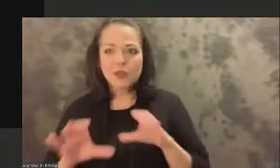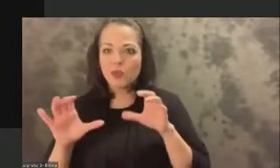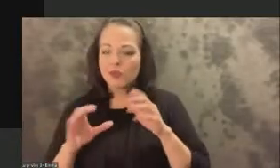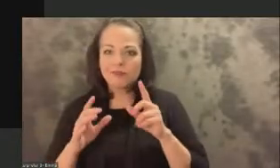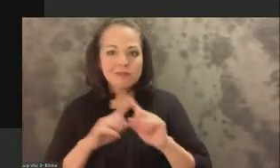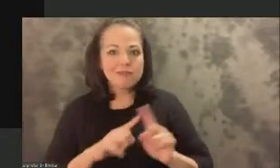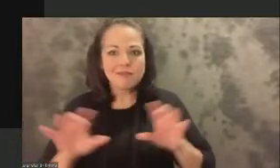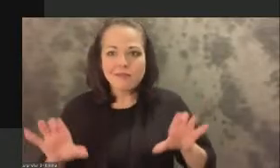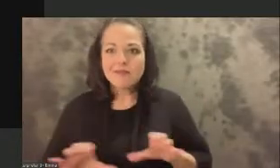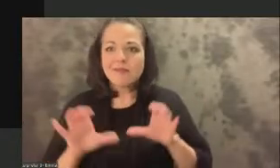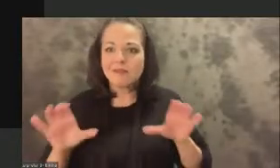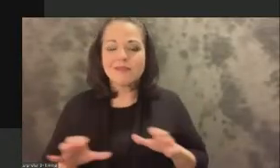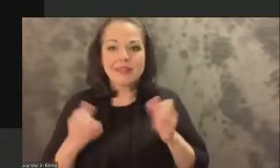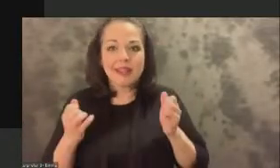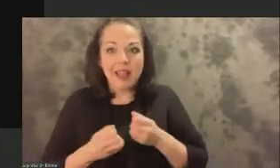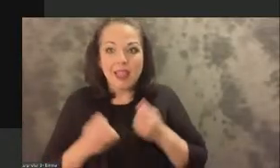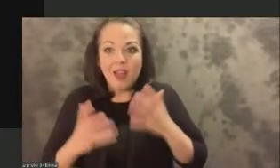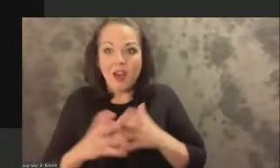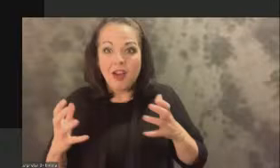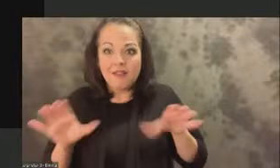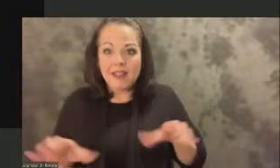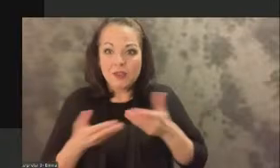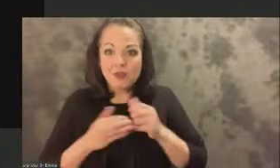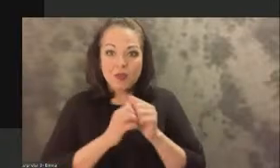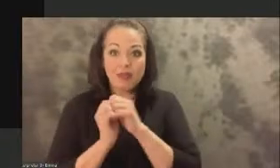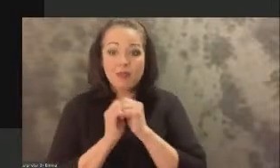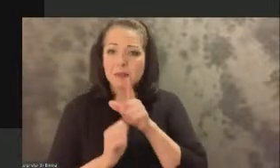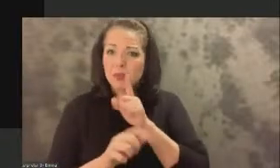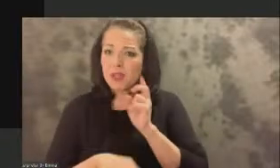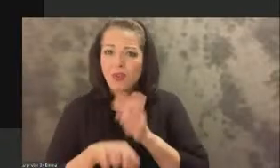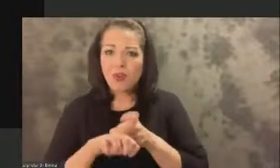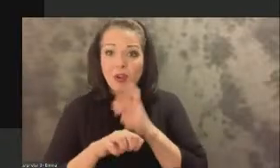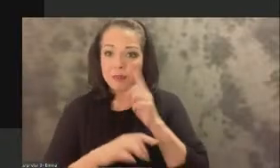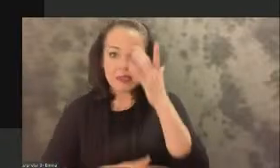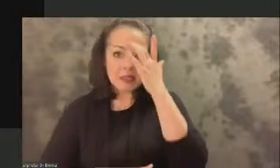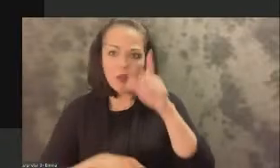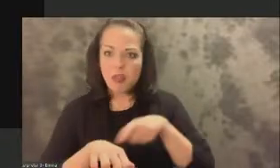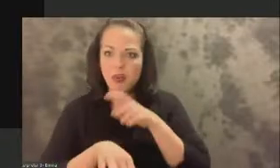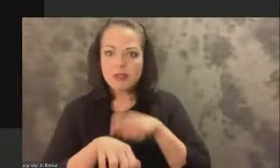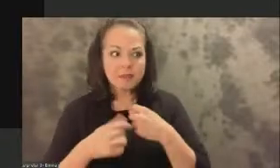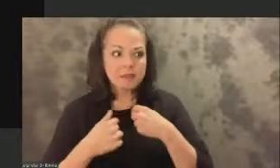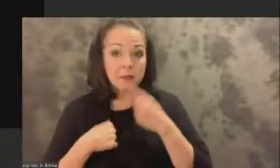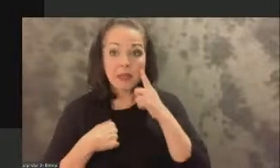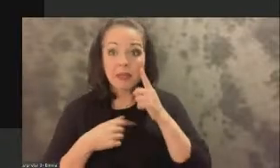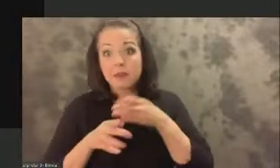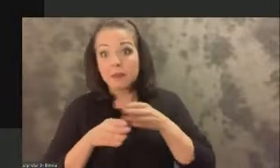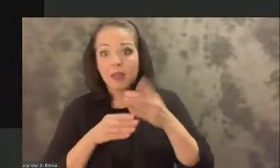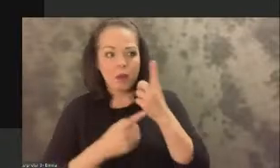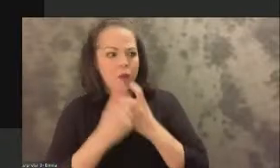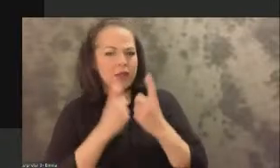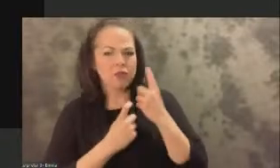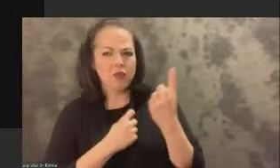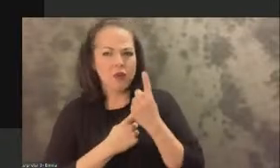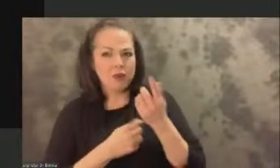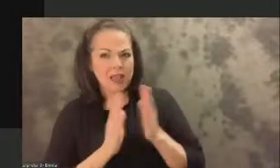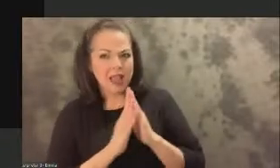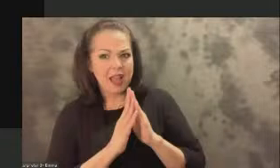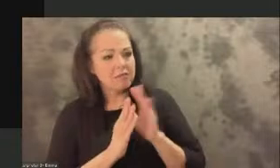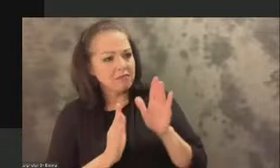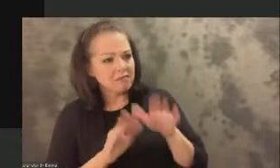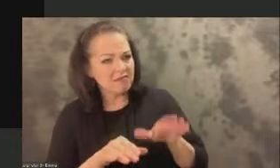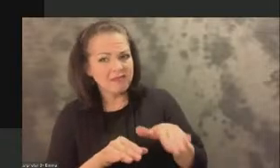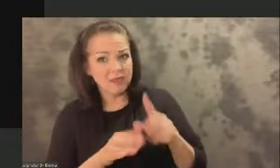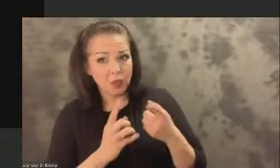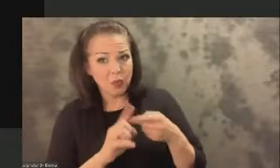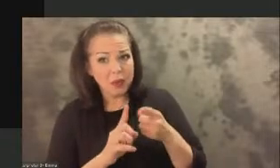together. So it's been really hard having been sick for so long, because the main question they always ask me is, when are they going to get the